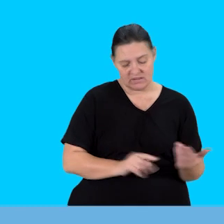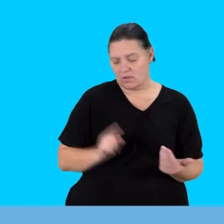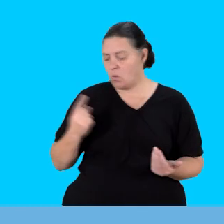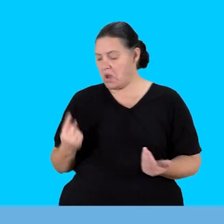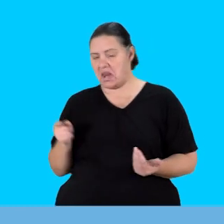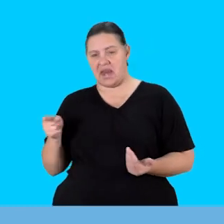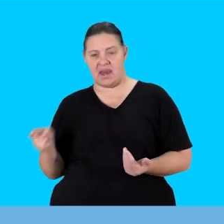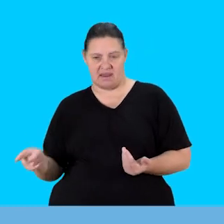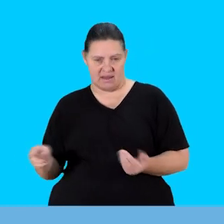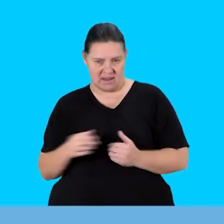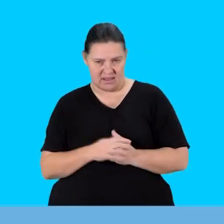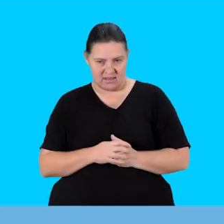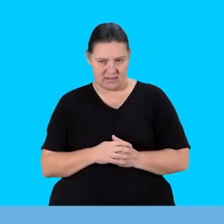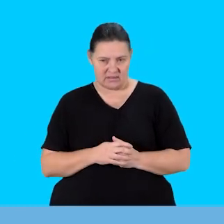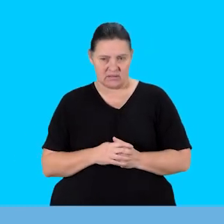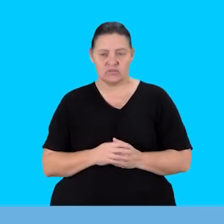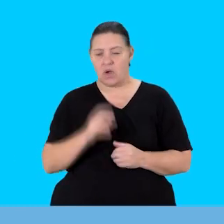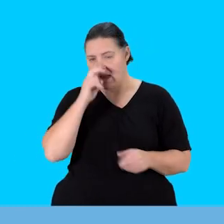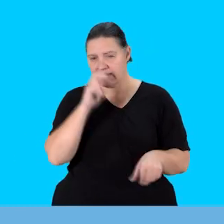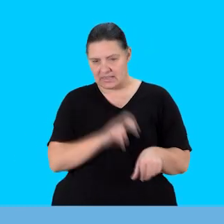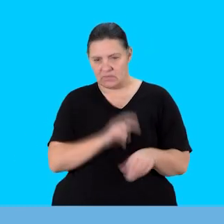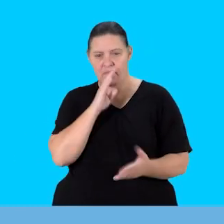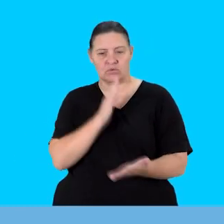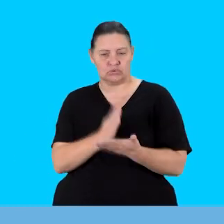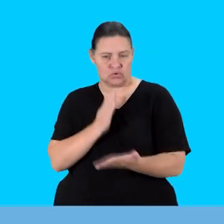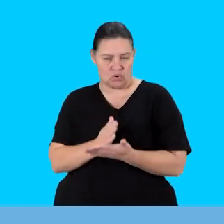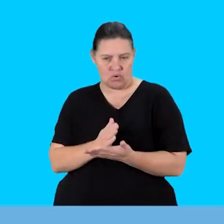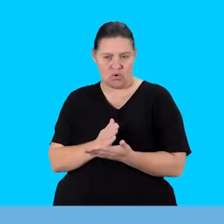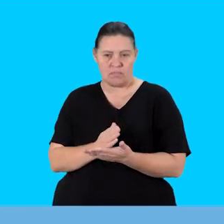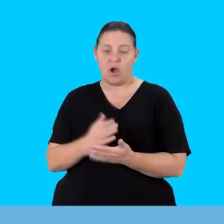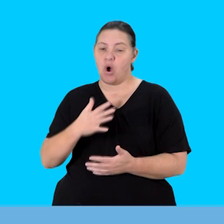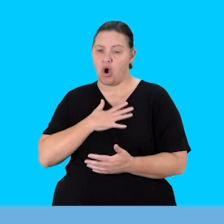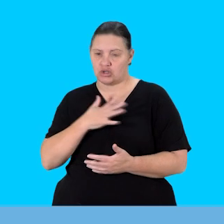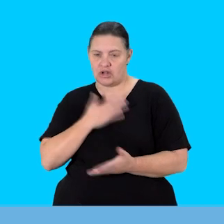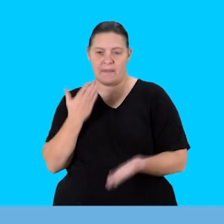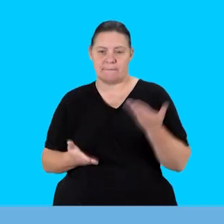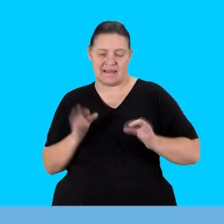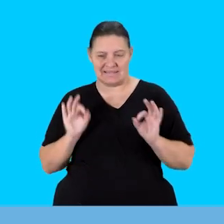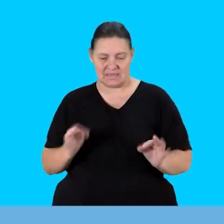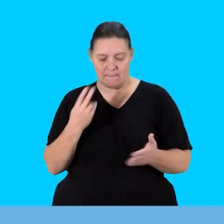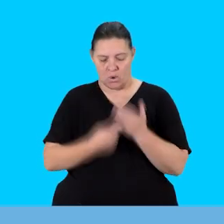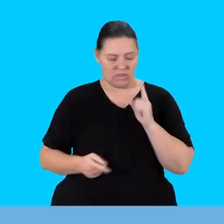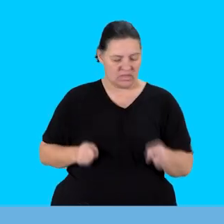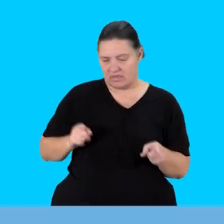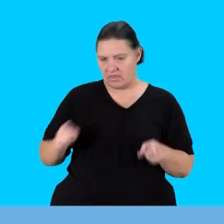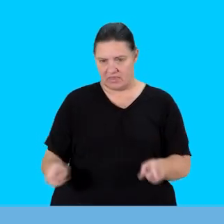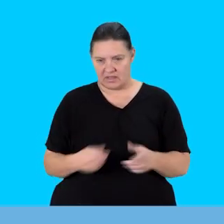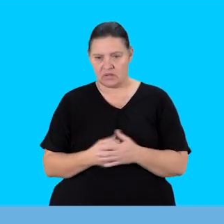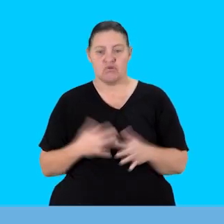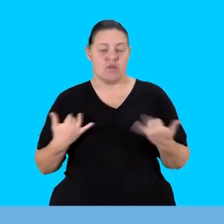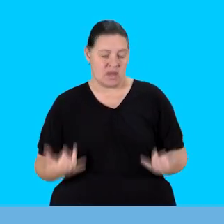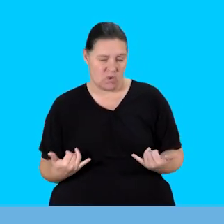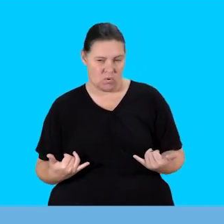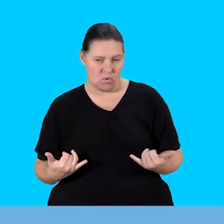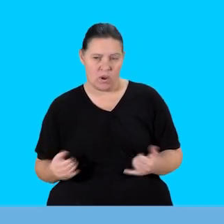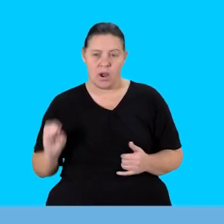left-hand side and 1 on the right-hand side. So I need to make sure that now my oxygen is balanced on both sides.